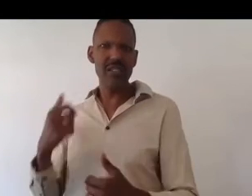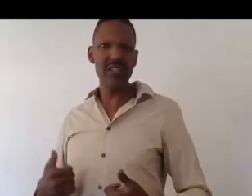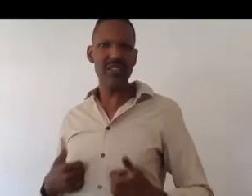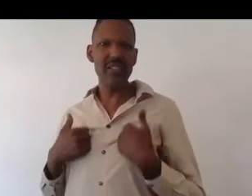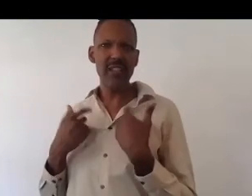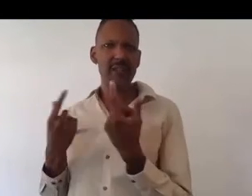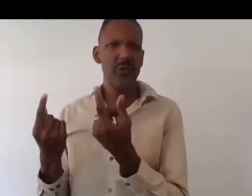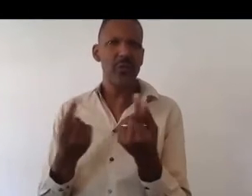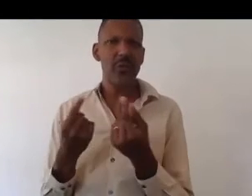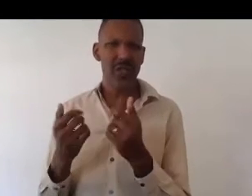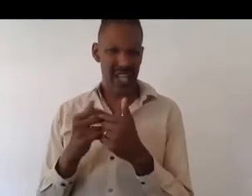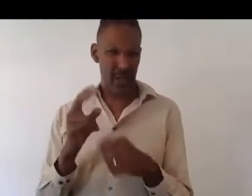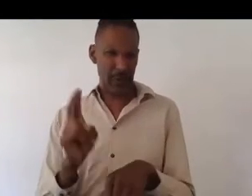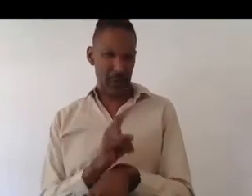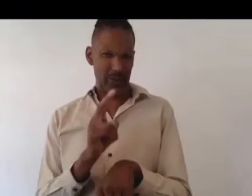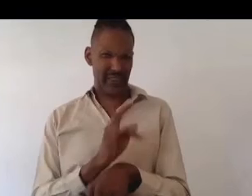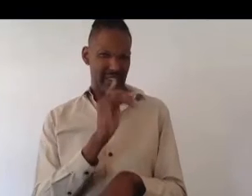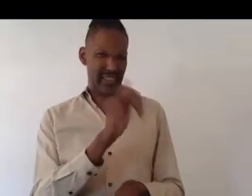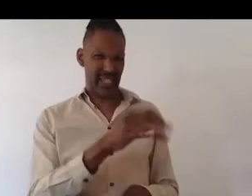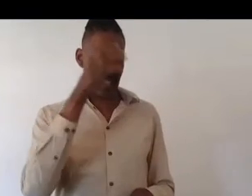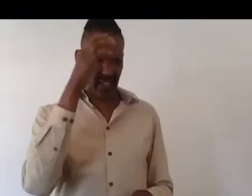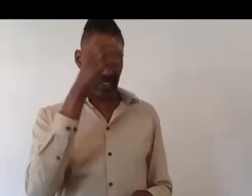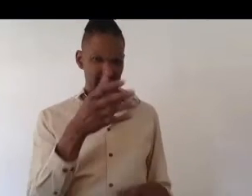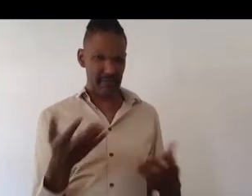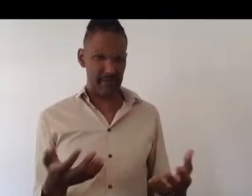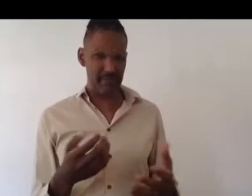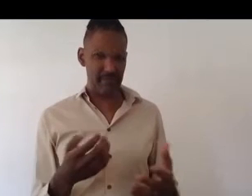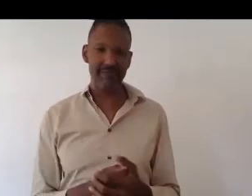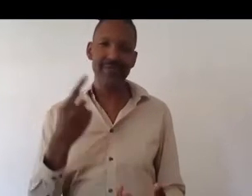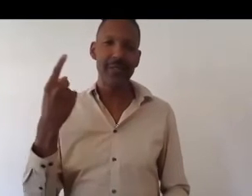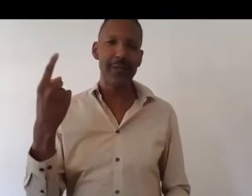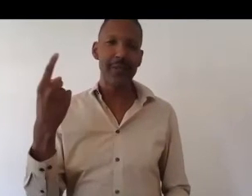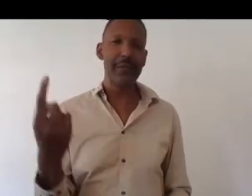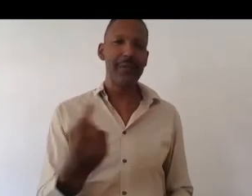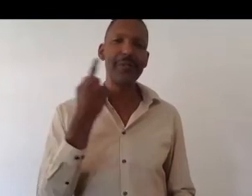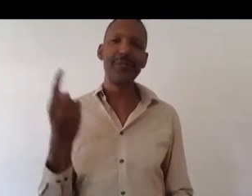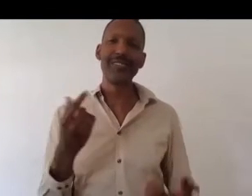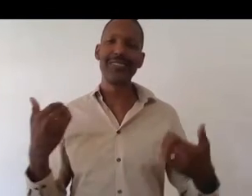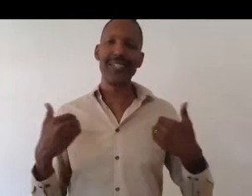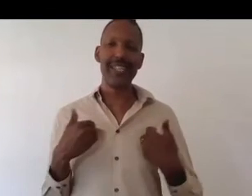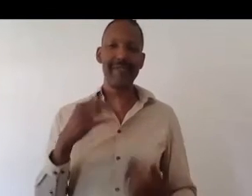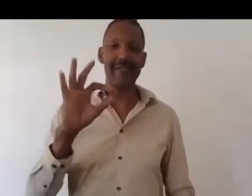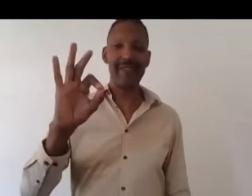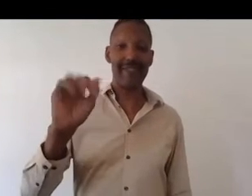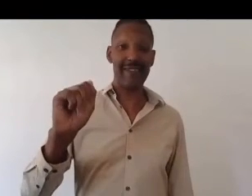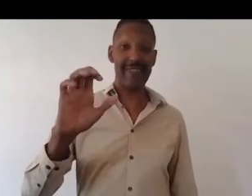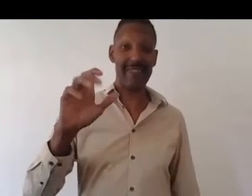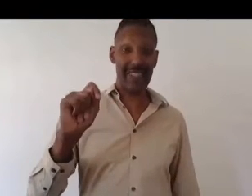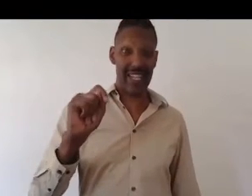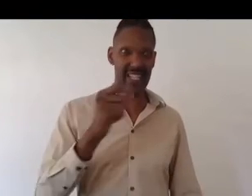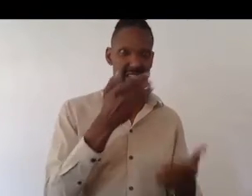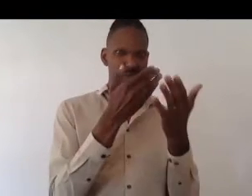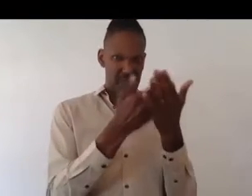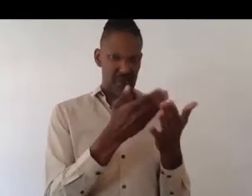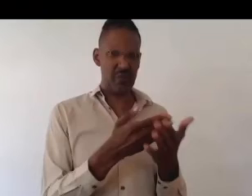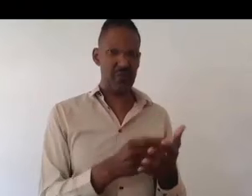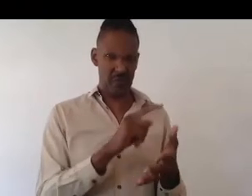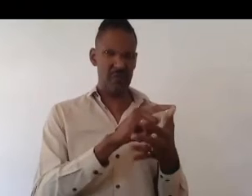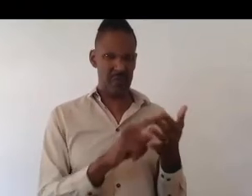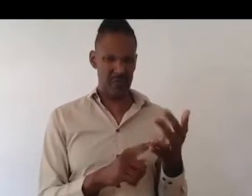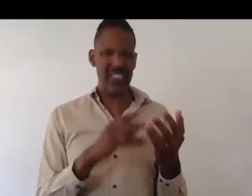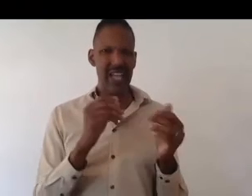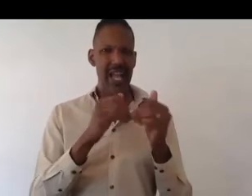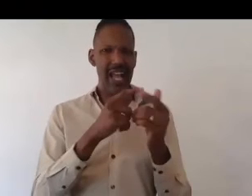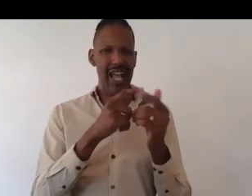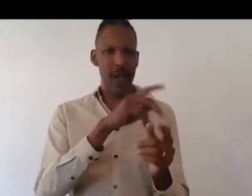skill. So I think this is just nice. It's a nice way to kind of think about it. Facts to learn and also ways in which we engage with